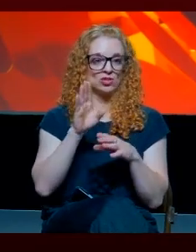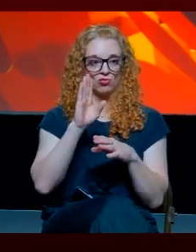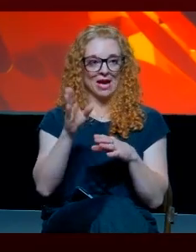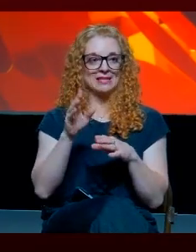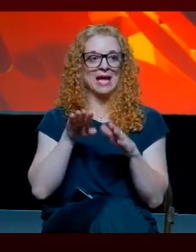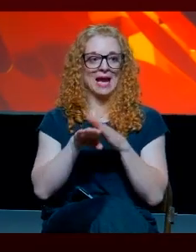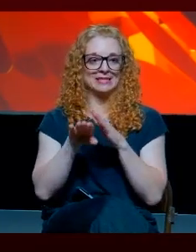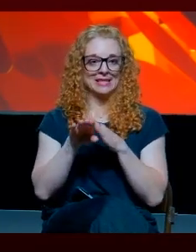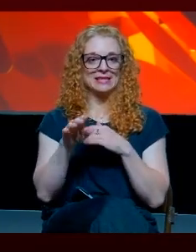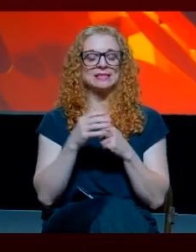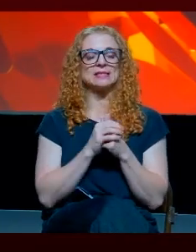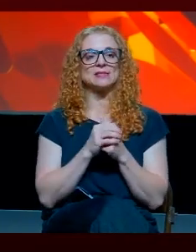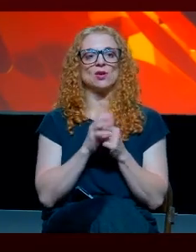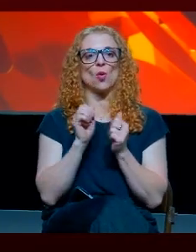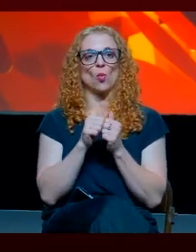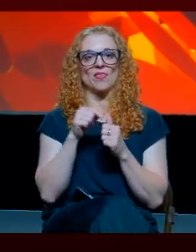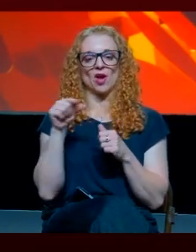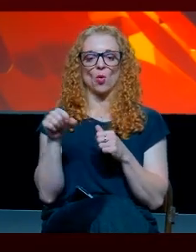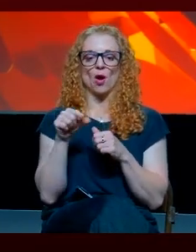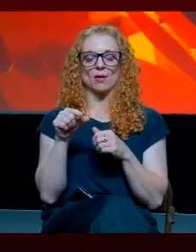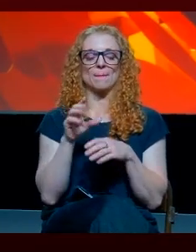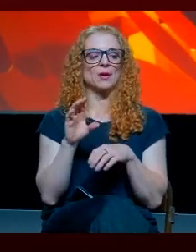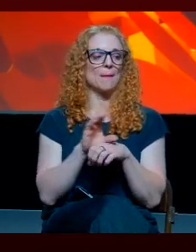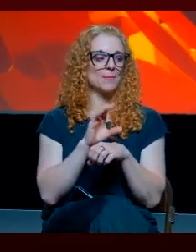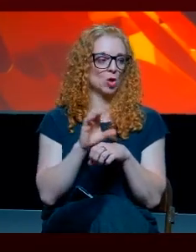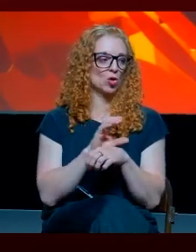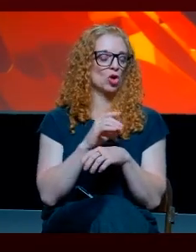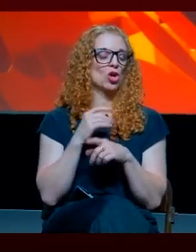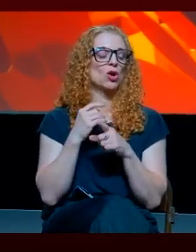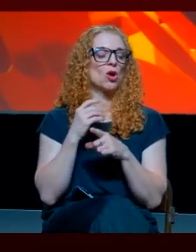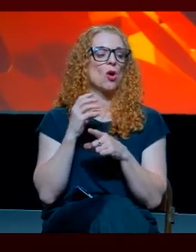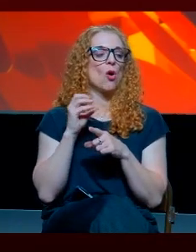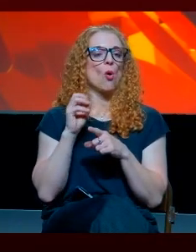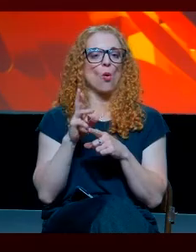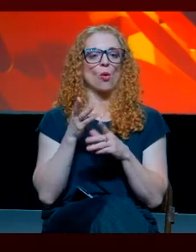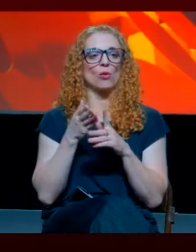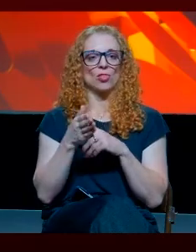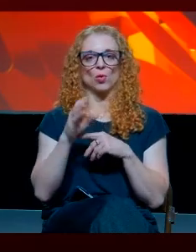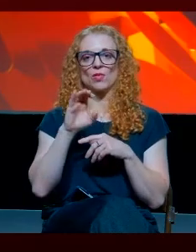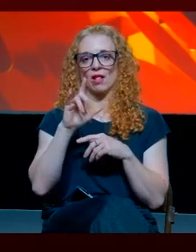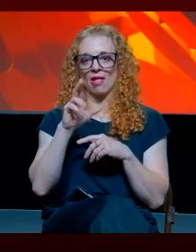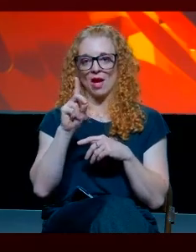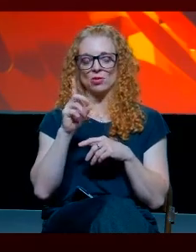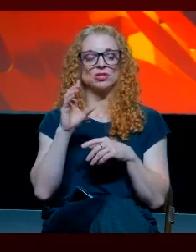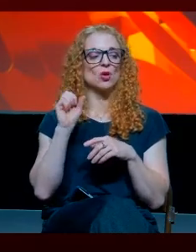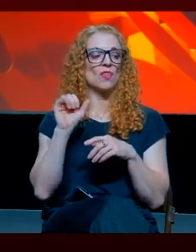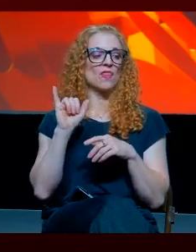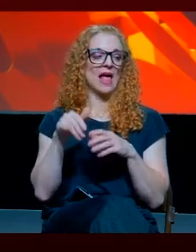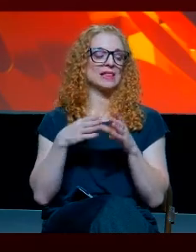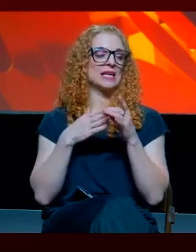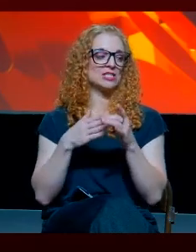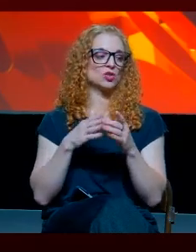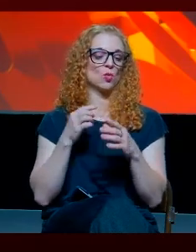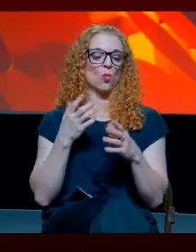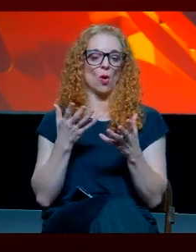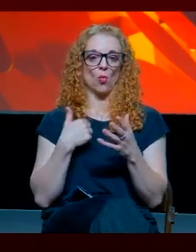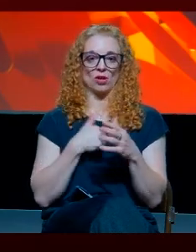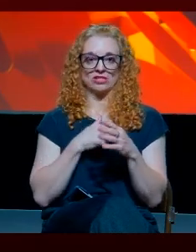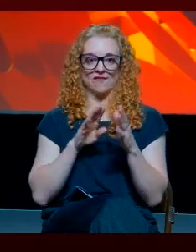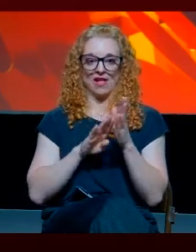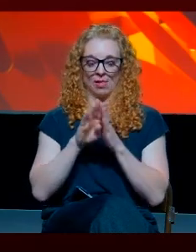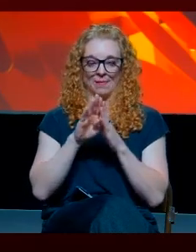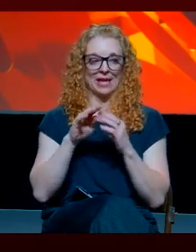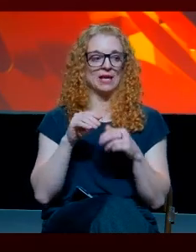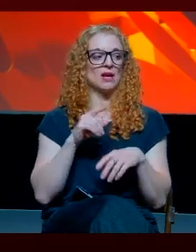access with a quantum computer co-located or through a cloud. And so that leads to what we're developing,